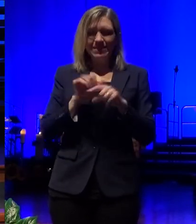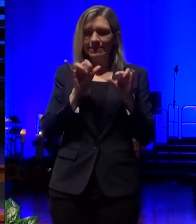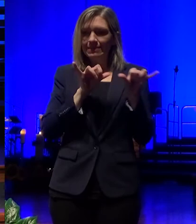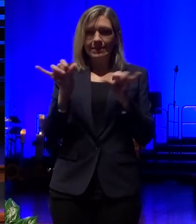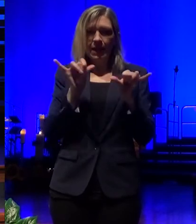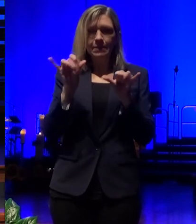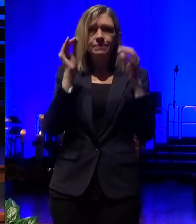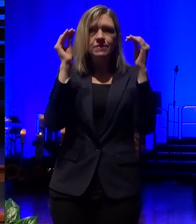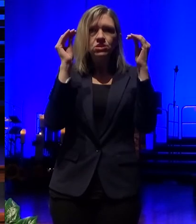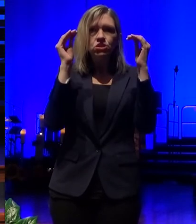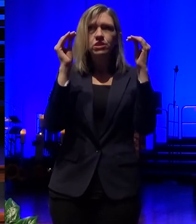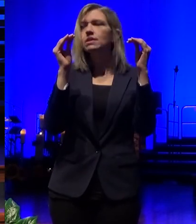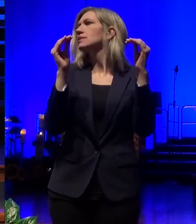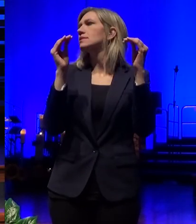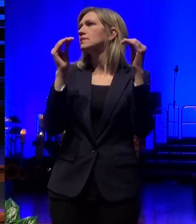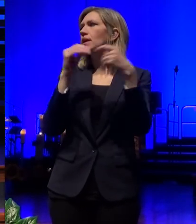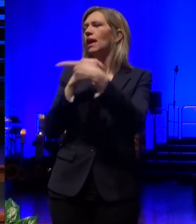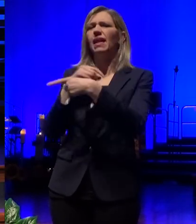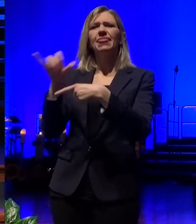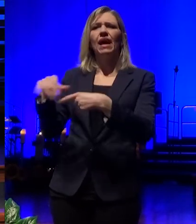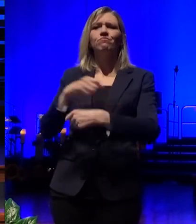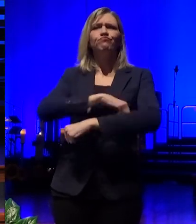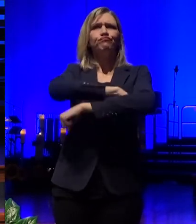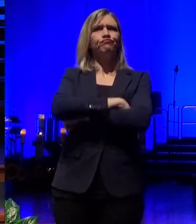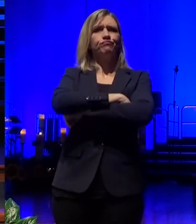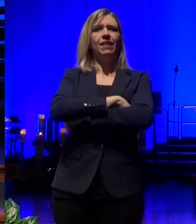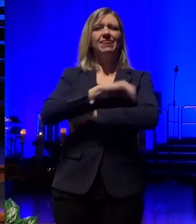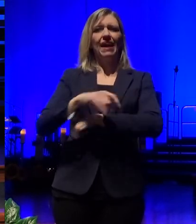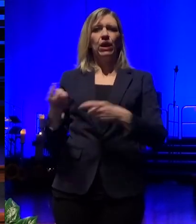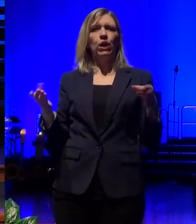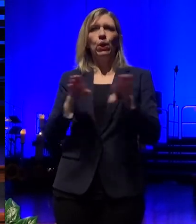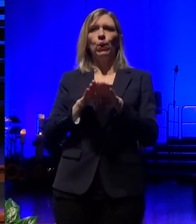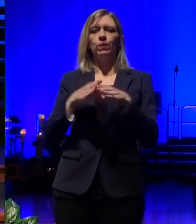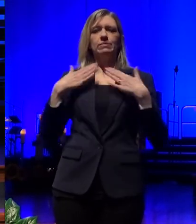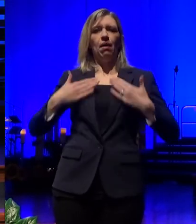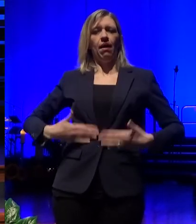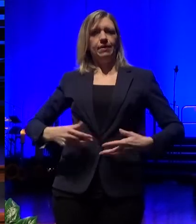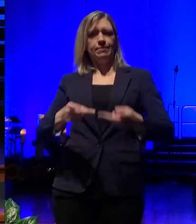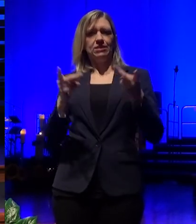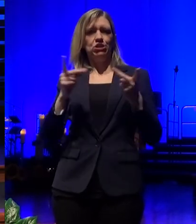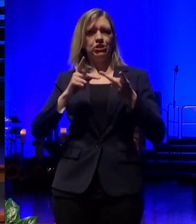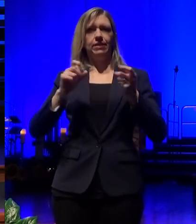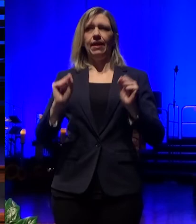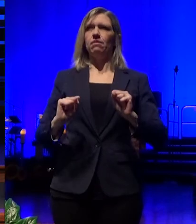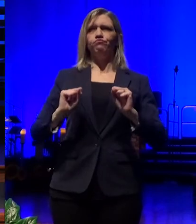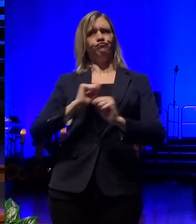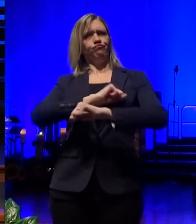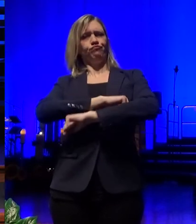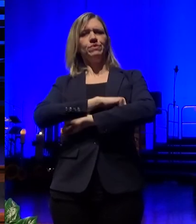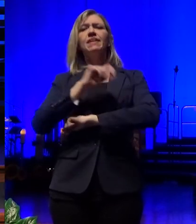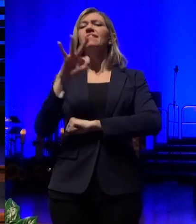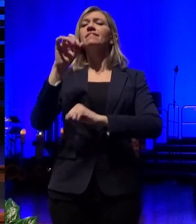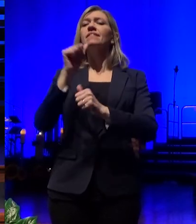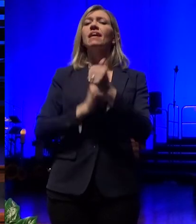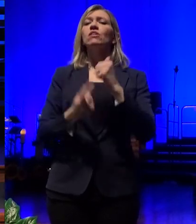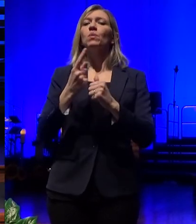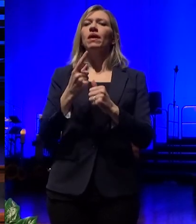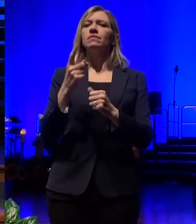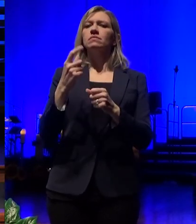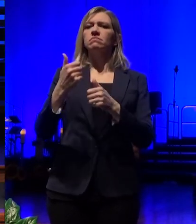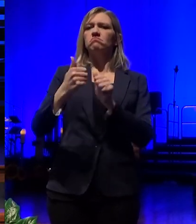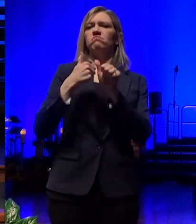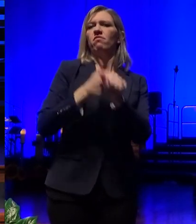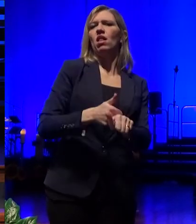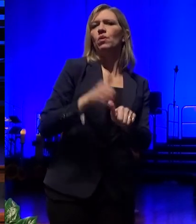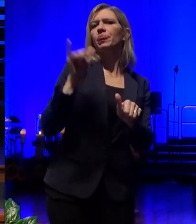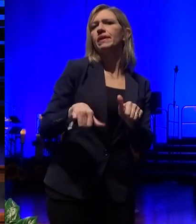teaching. And I put my arms like this because it's kind of that closed stand. You know, if everybody would just do this, the